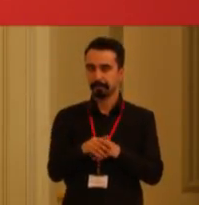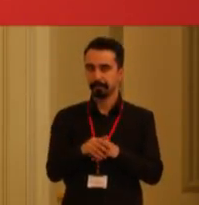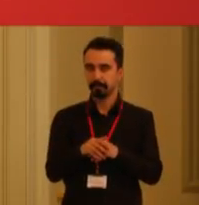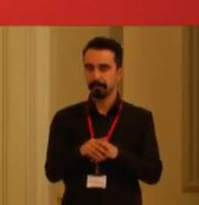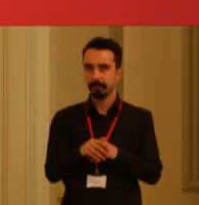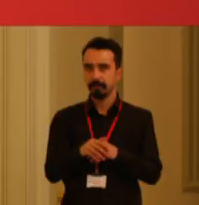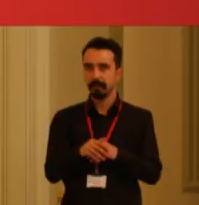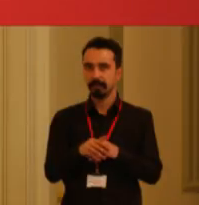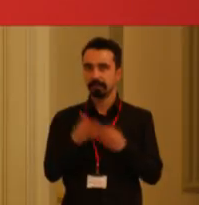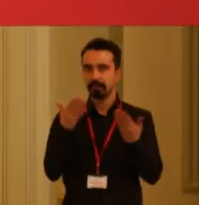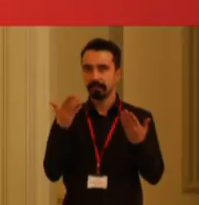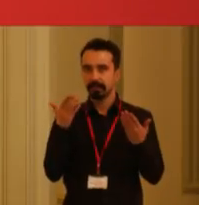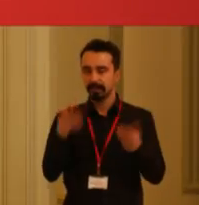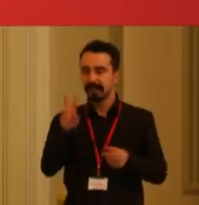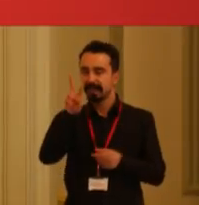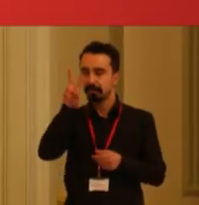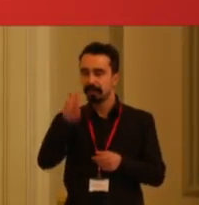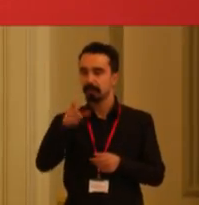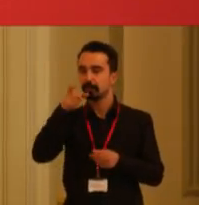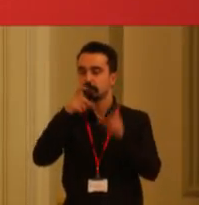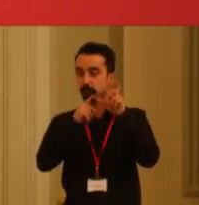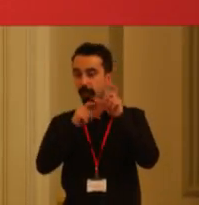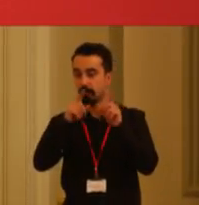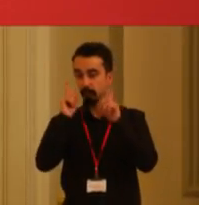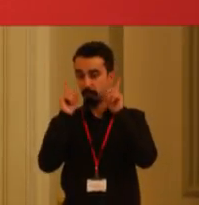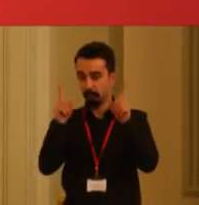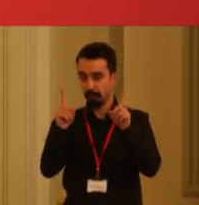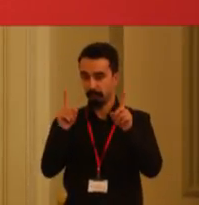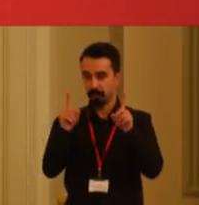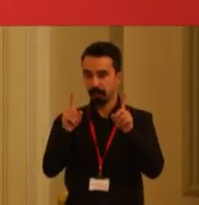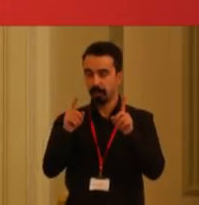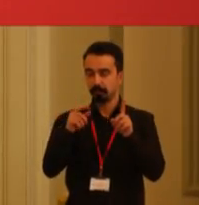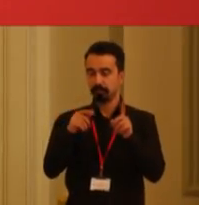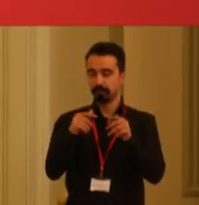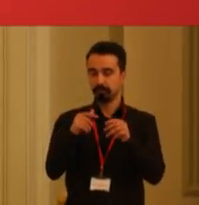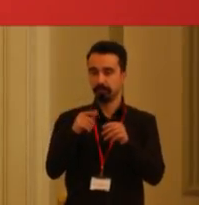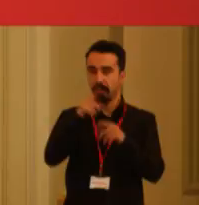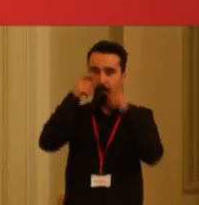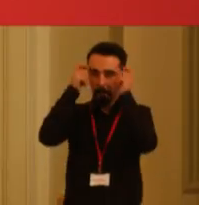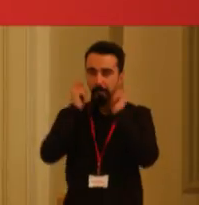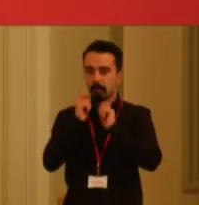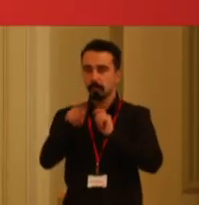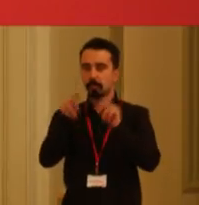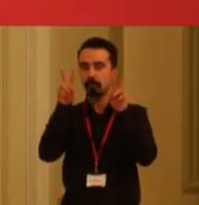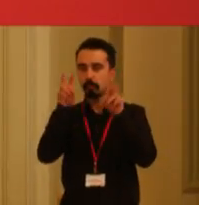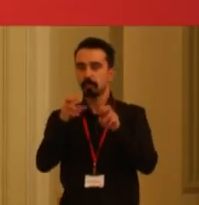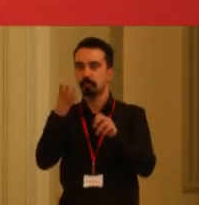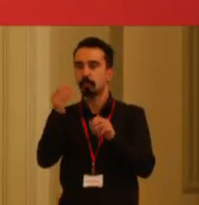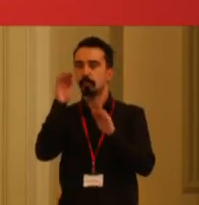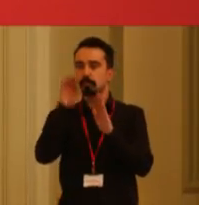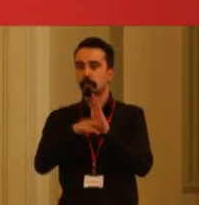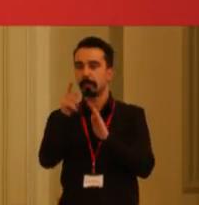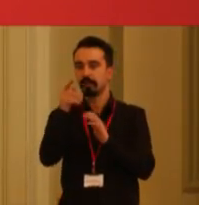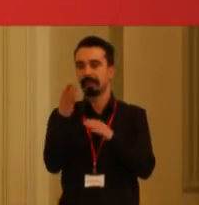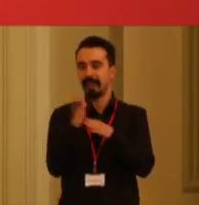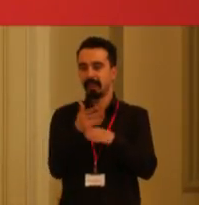to further her studies. And it's not like the 28th of February that was a watershed. This